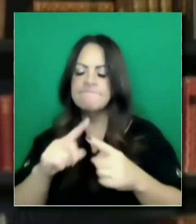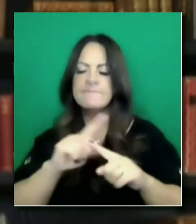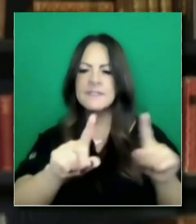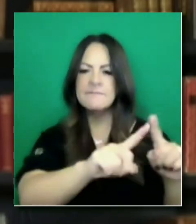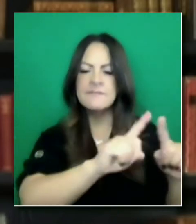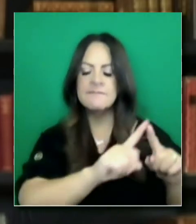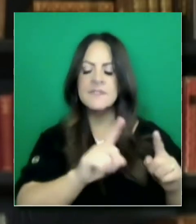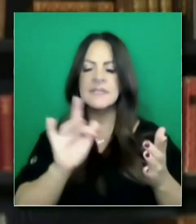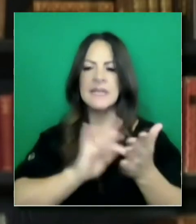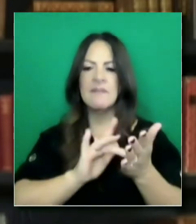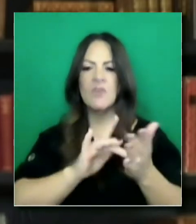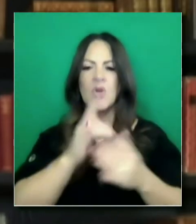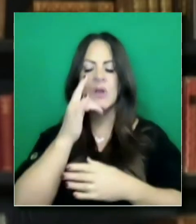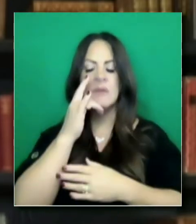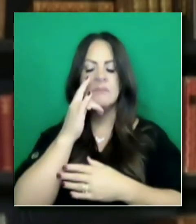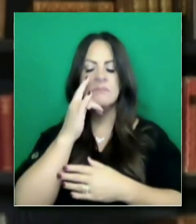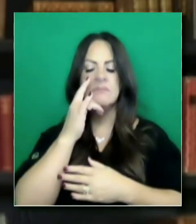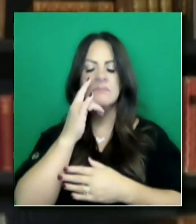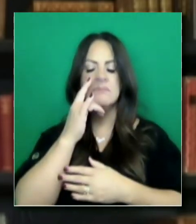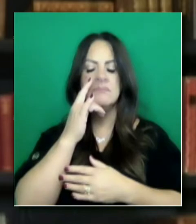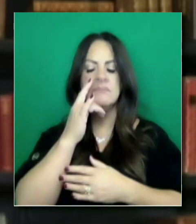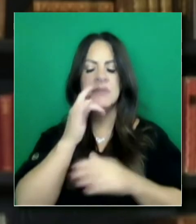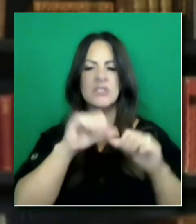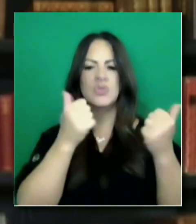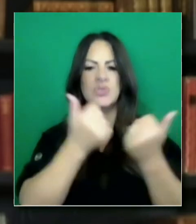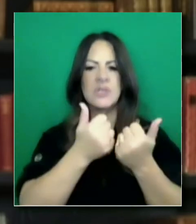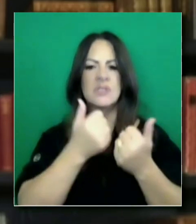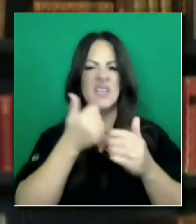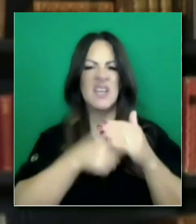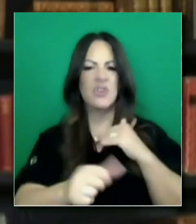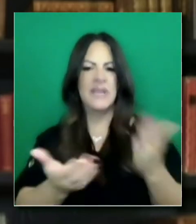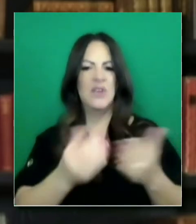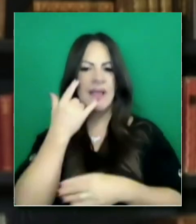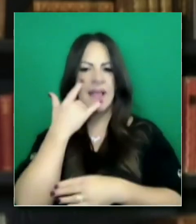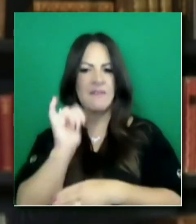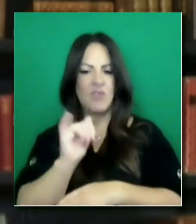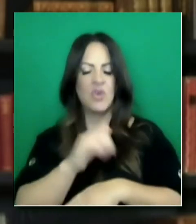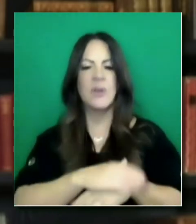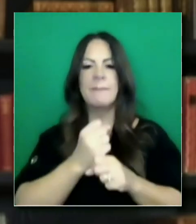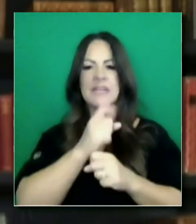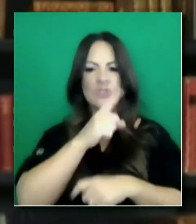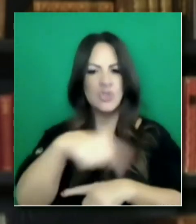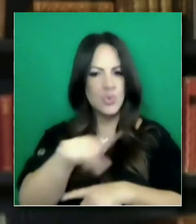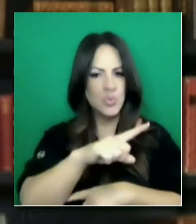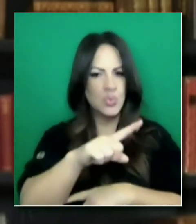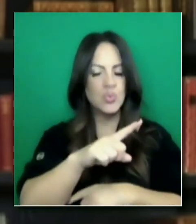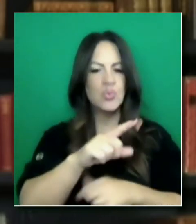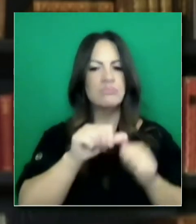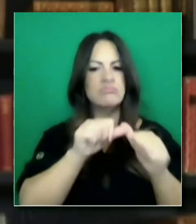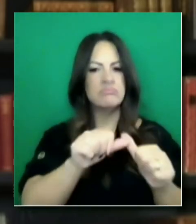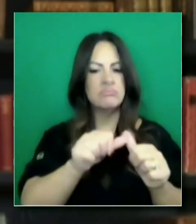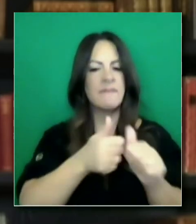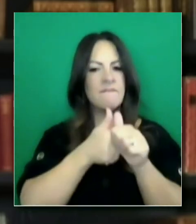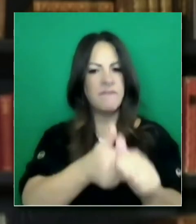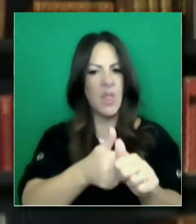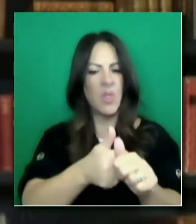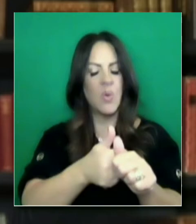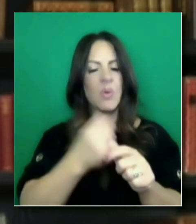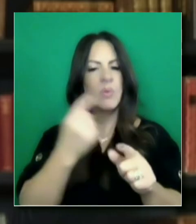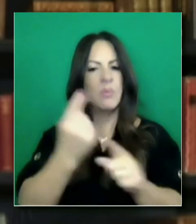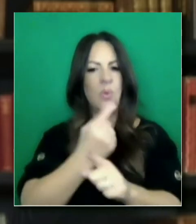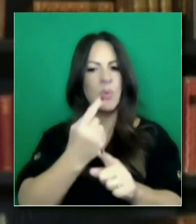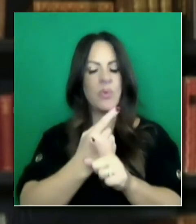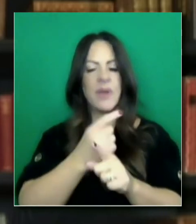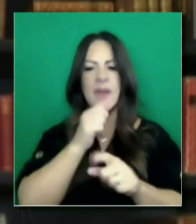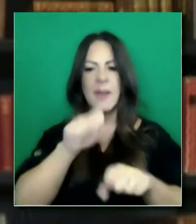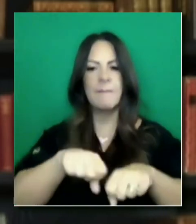Association, that is very, very desirous of making sure that their profession is not impacted by bad behavior and wants